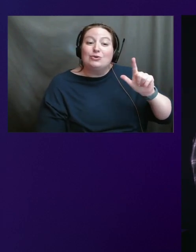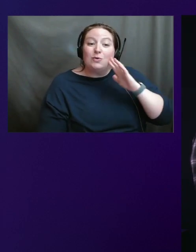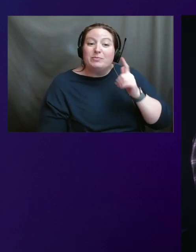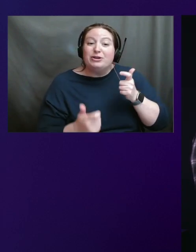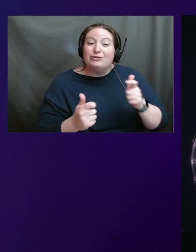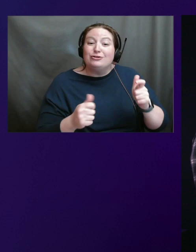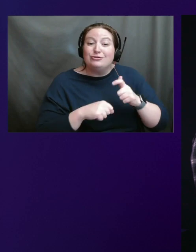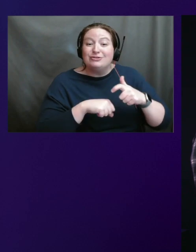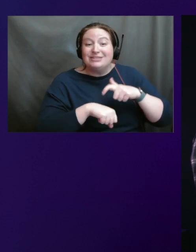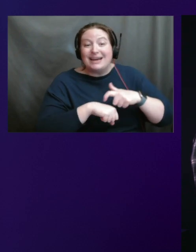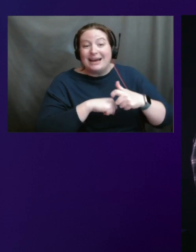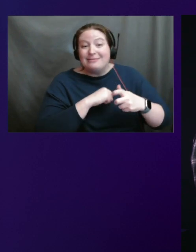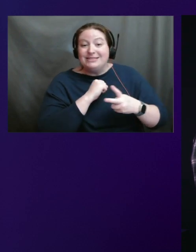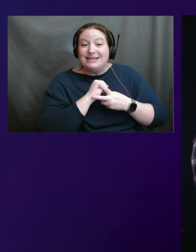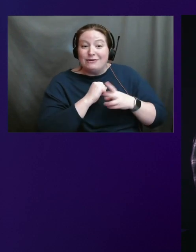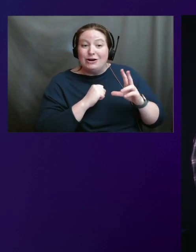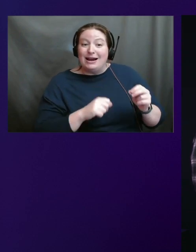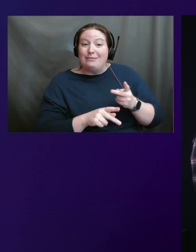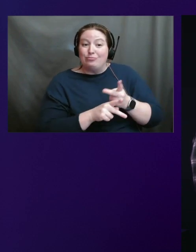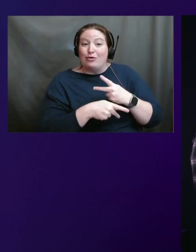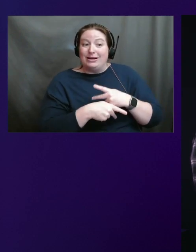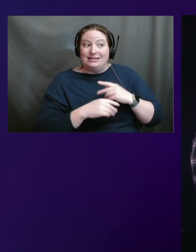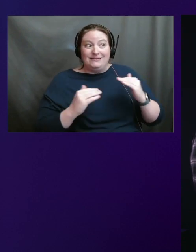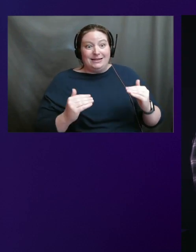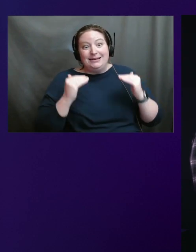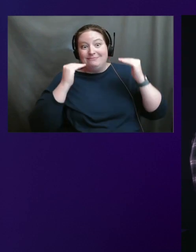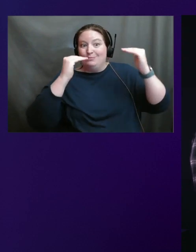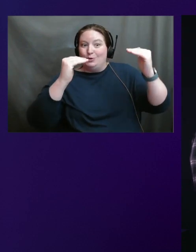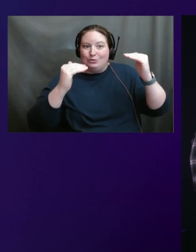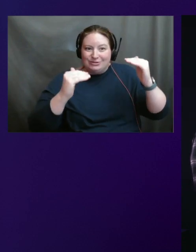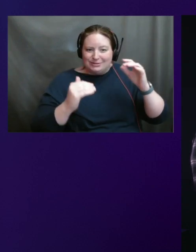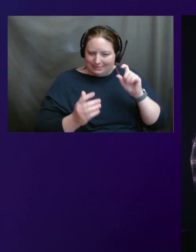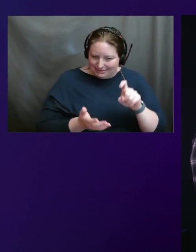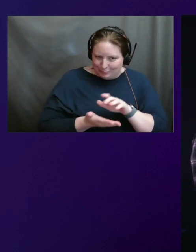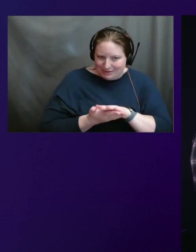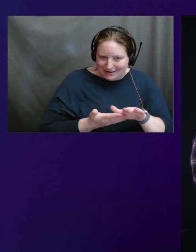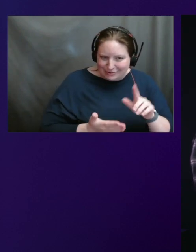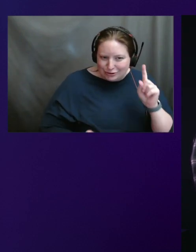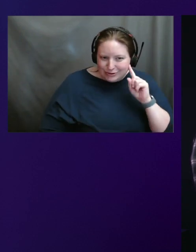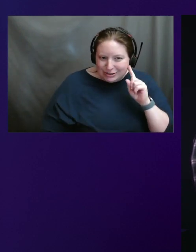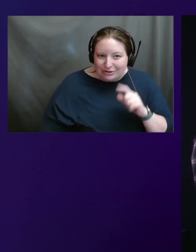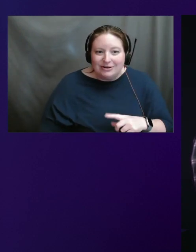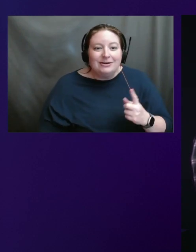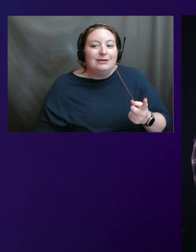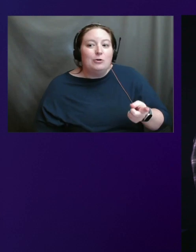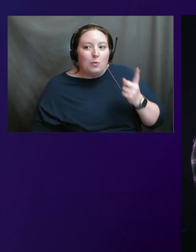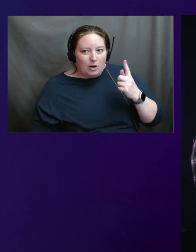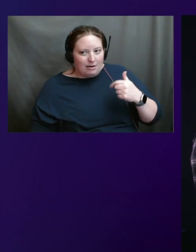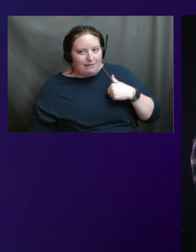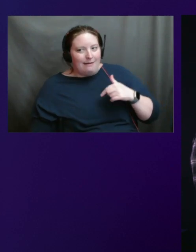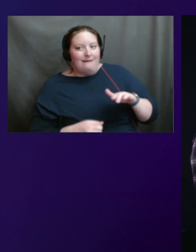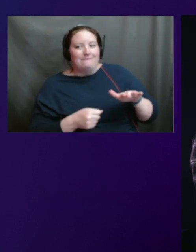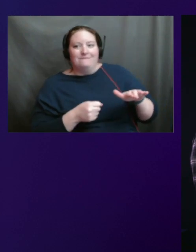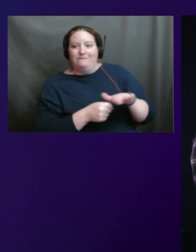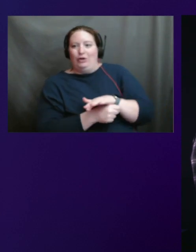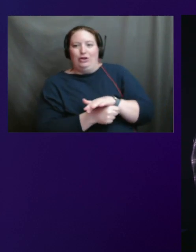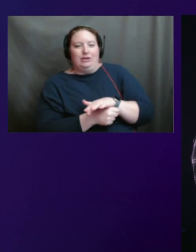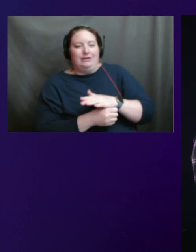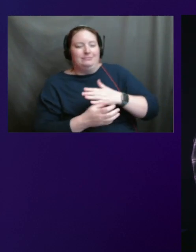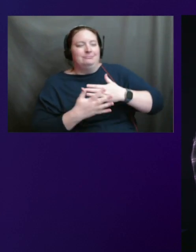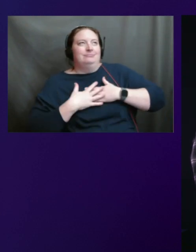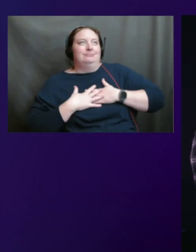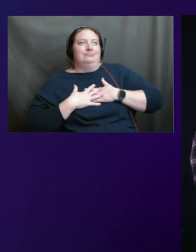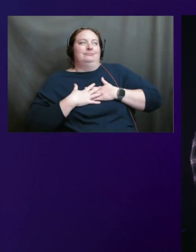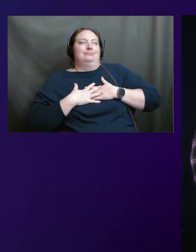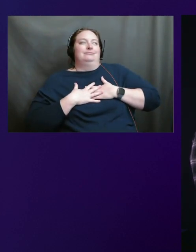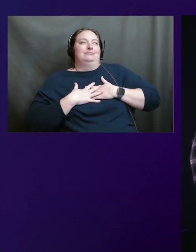and productivity boost. Awesome. It's got to be nice to hear. One that I wholeheartedly, I